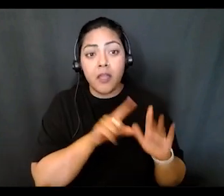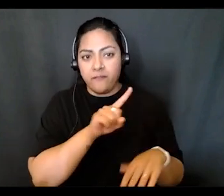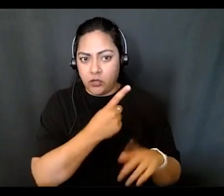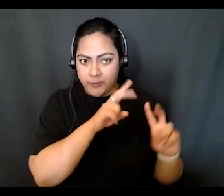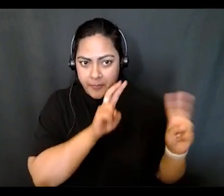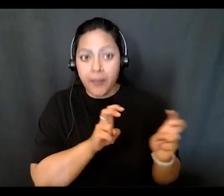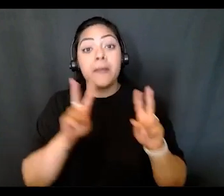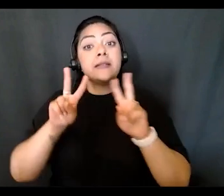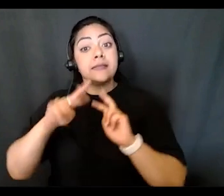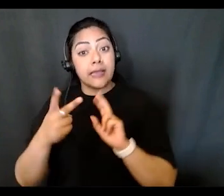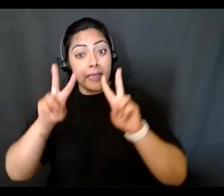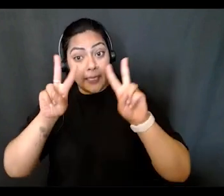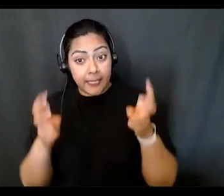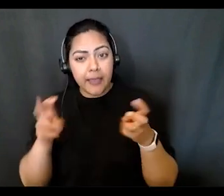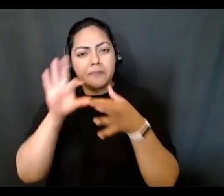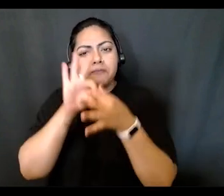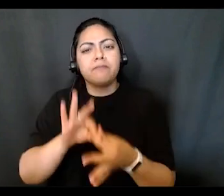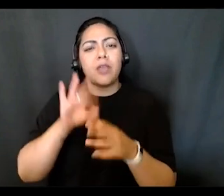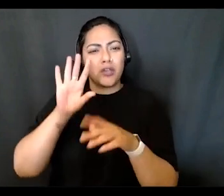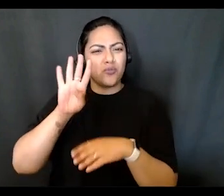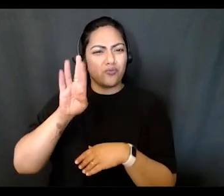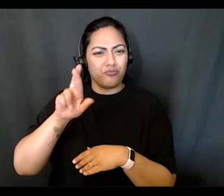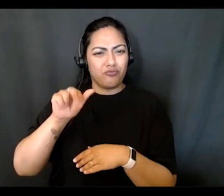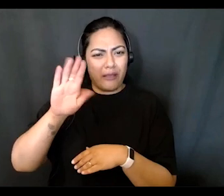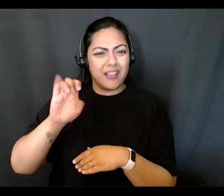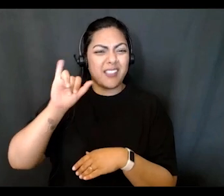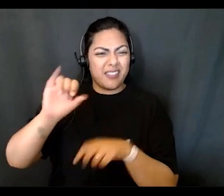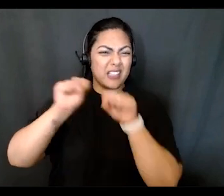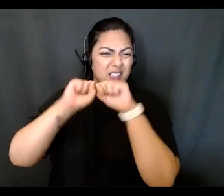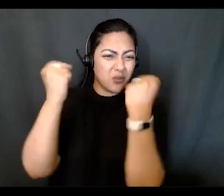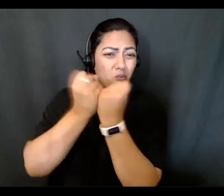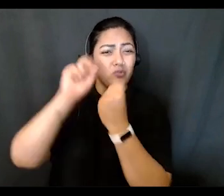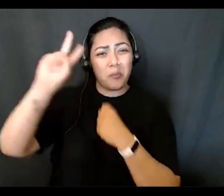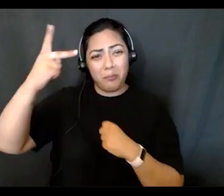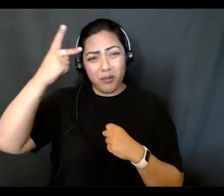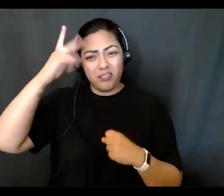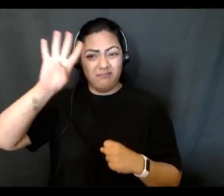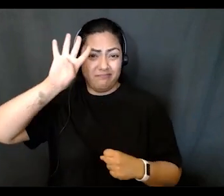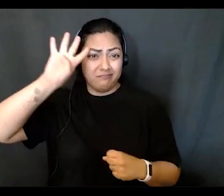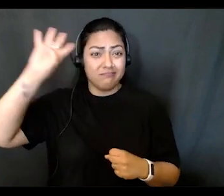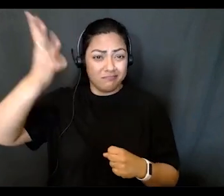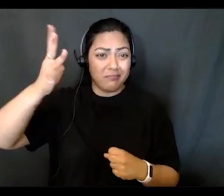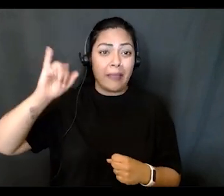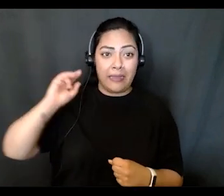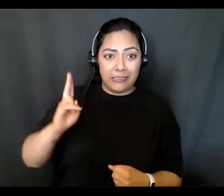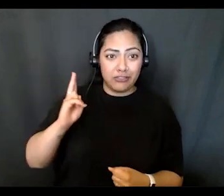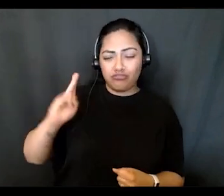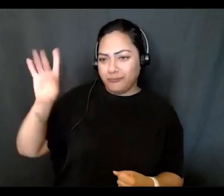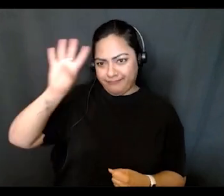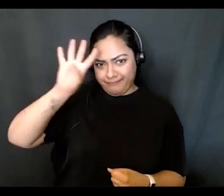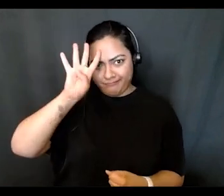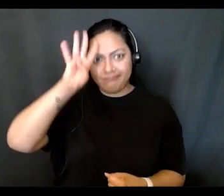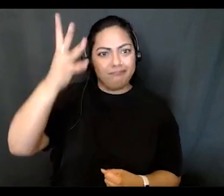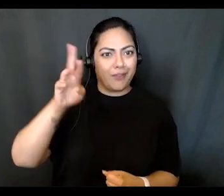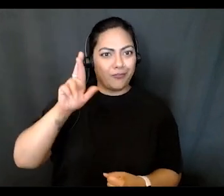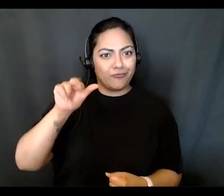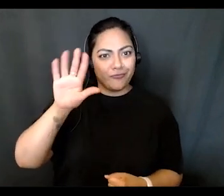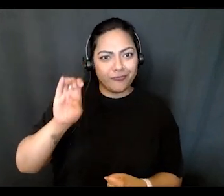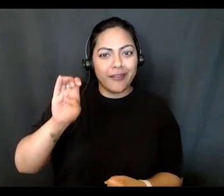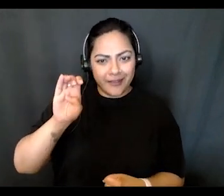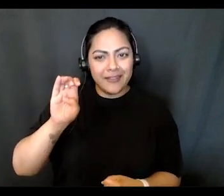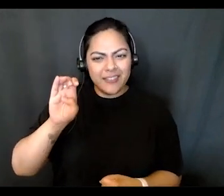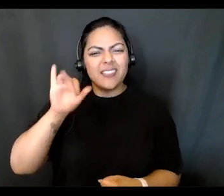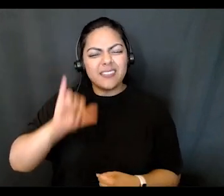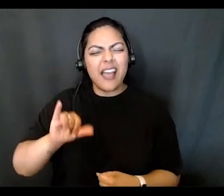as a socio-political and historical construct, which we've talked about, which you talked about, Dr. Dryden, during the last session. And today she gave us a